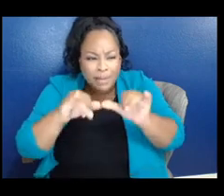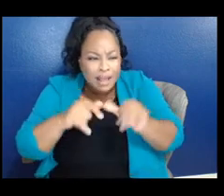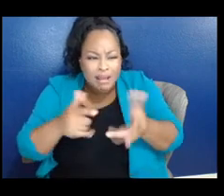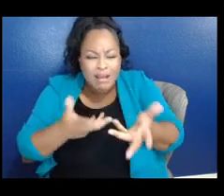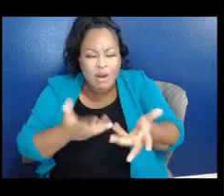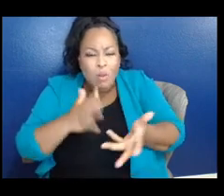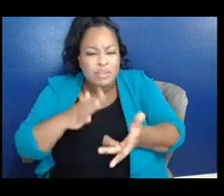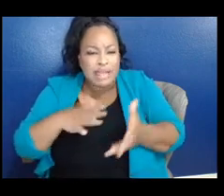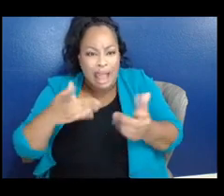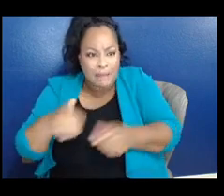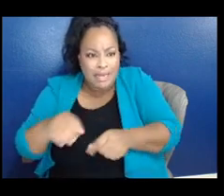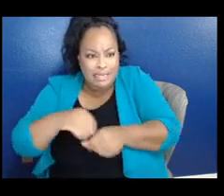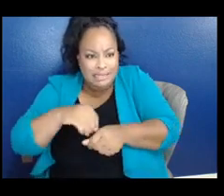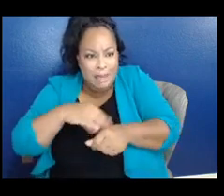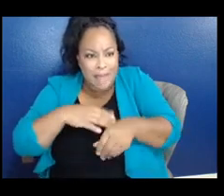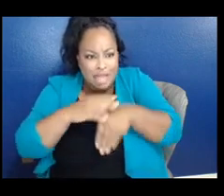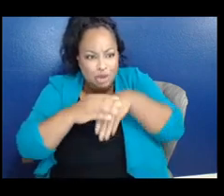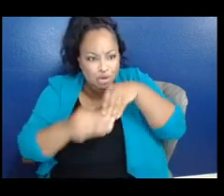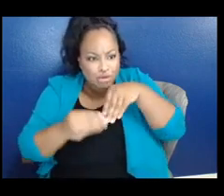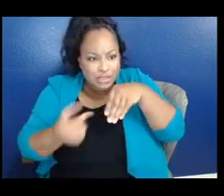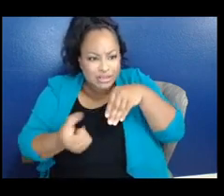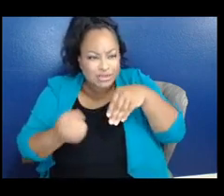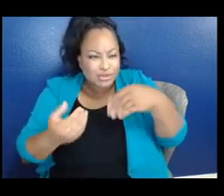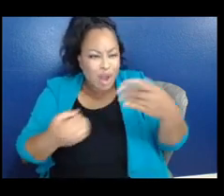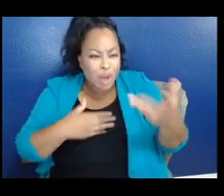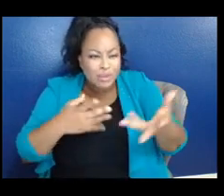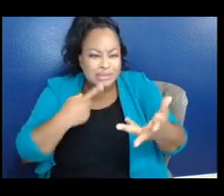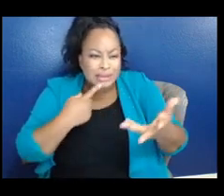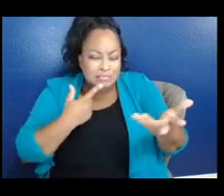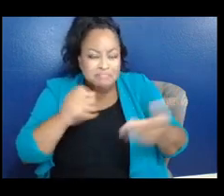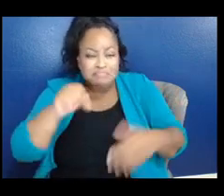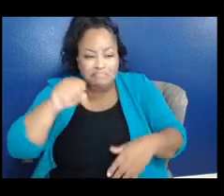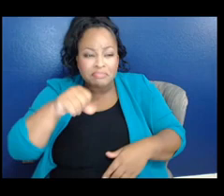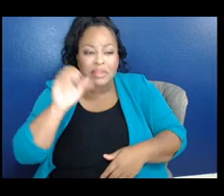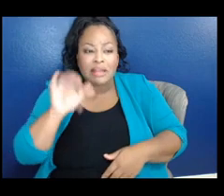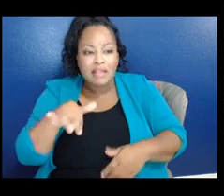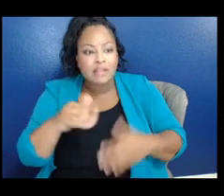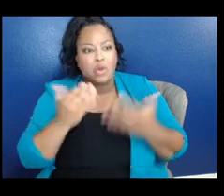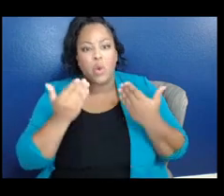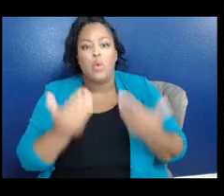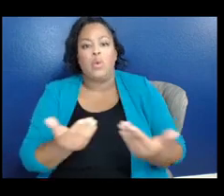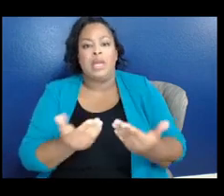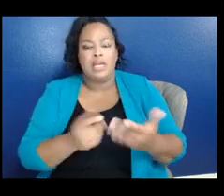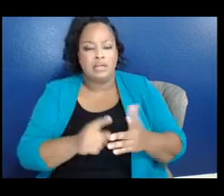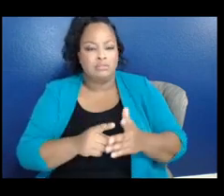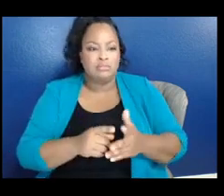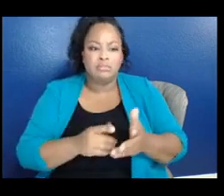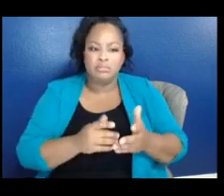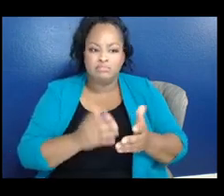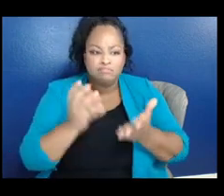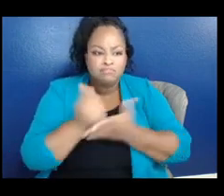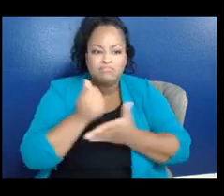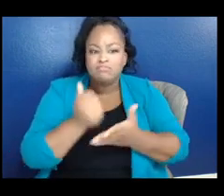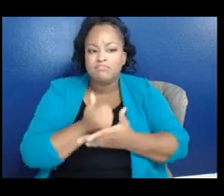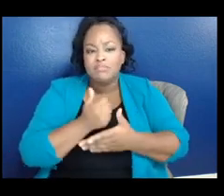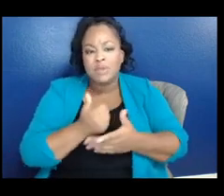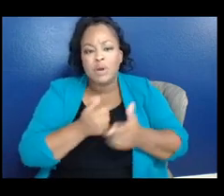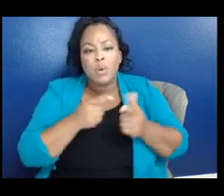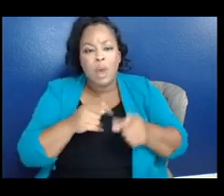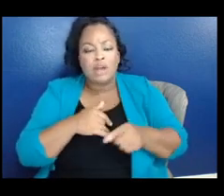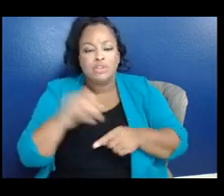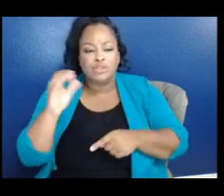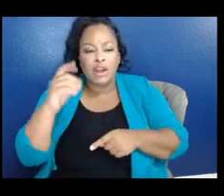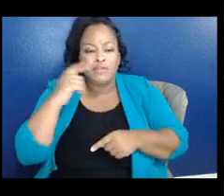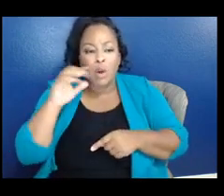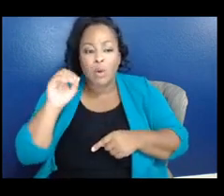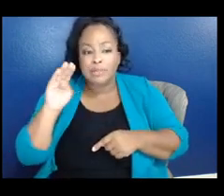what's happening in my uterus. So again, I would say definitely be proactive in terms of your search